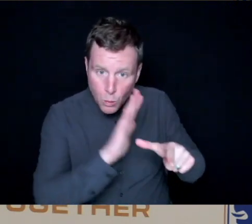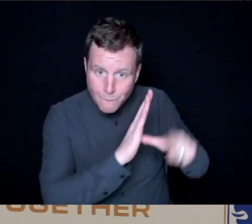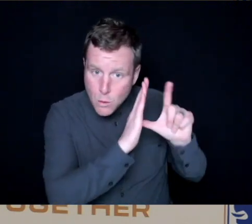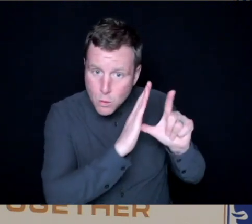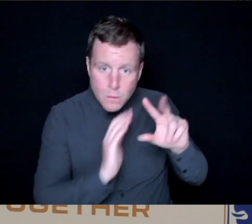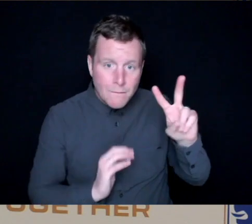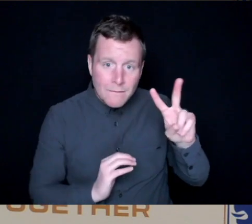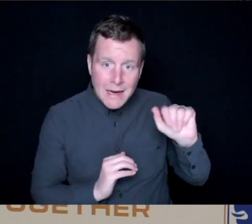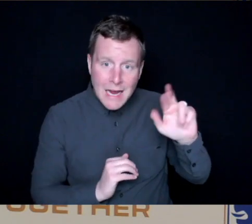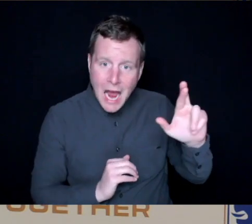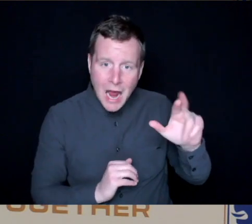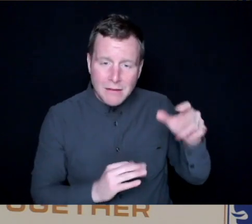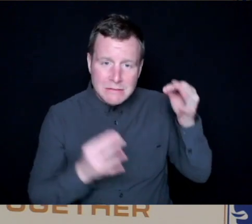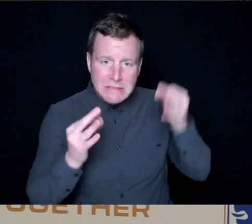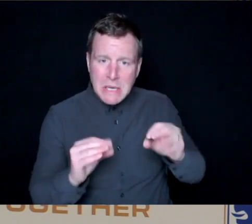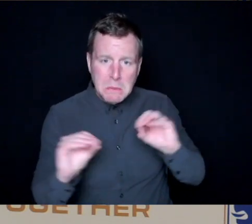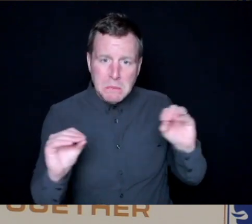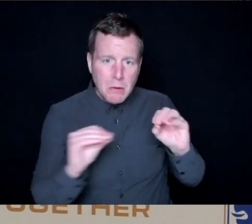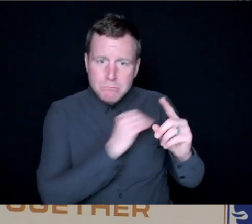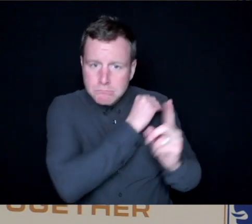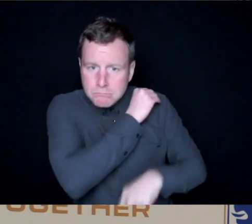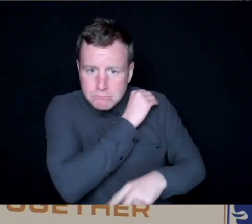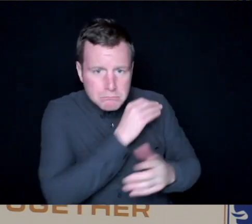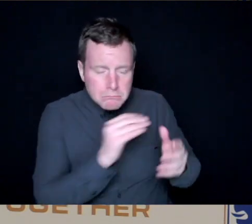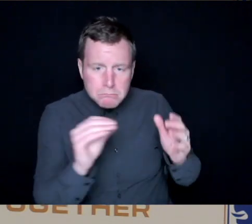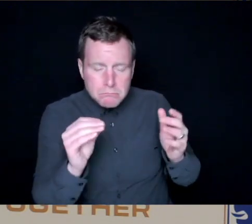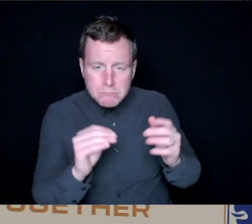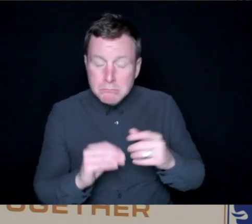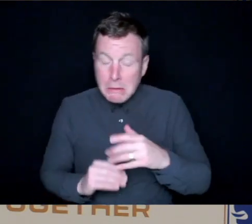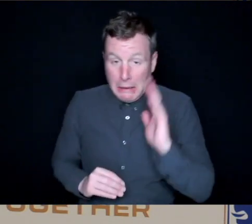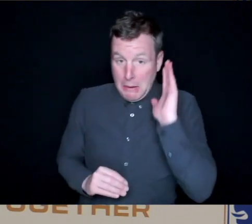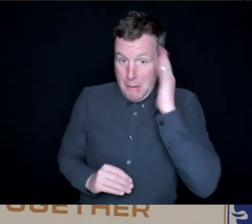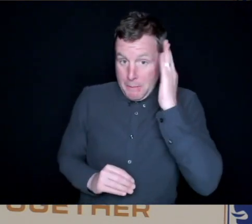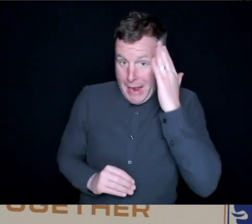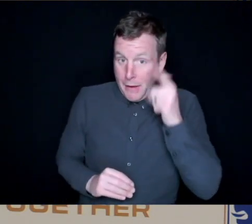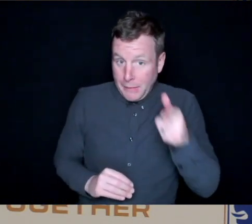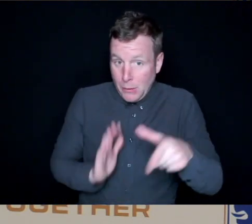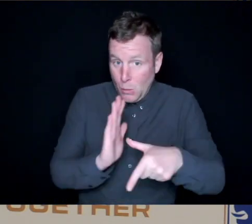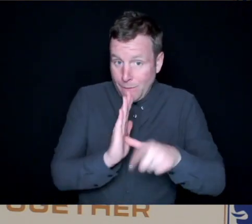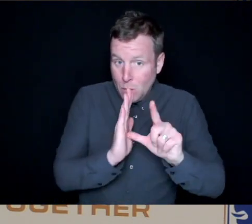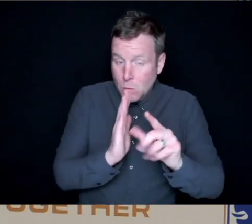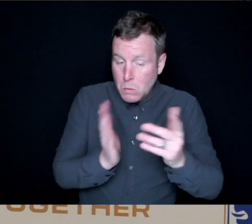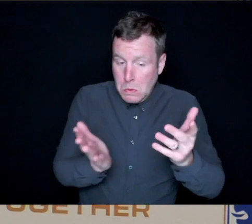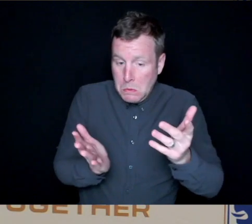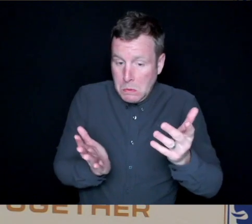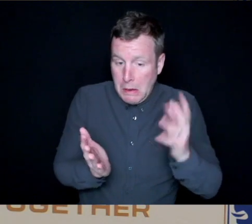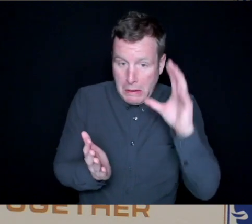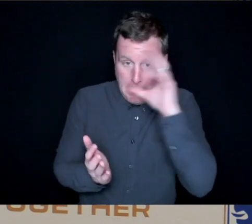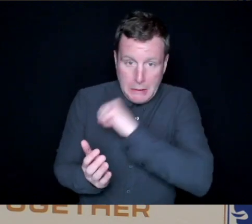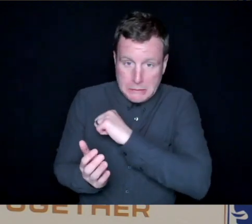at that quickly at VAR and decide they didn't need to check it? Yeah, supposedly. Yeah.